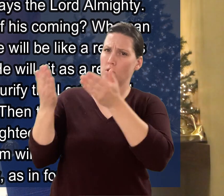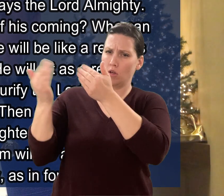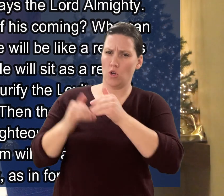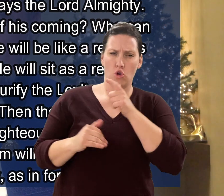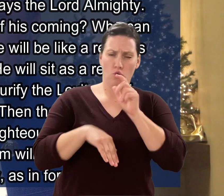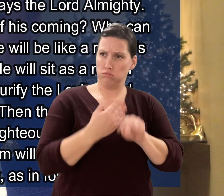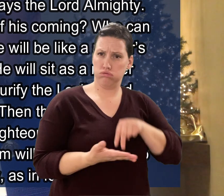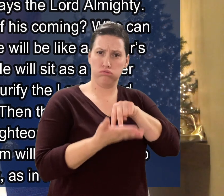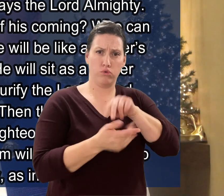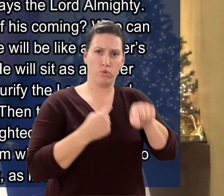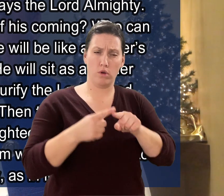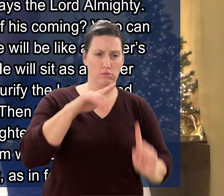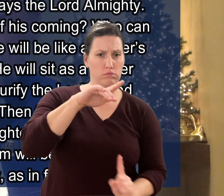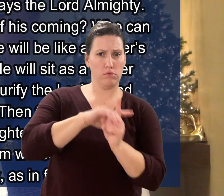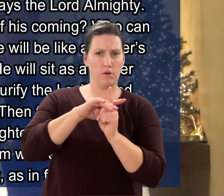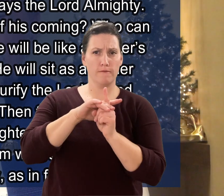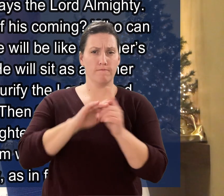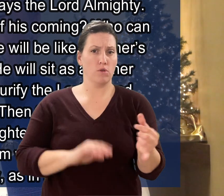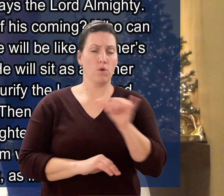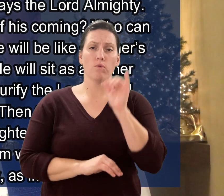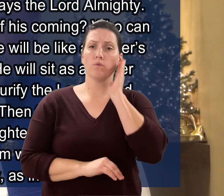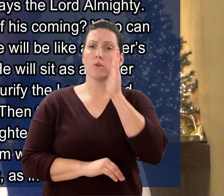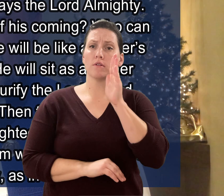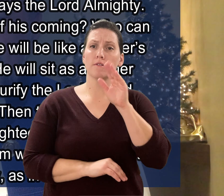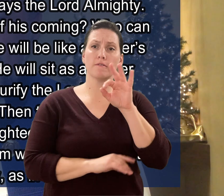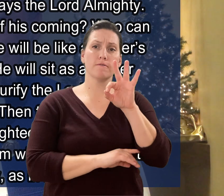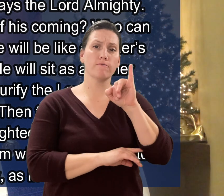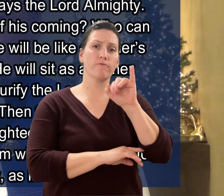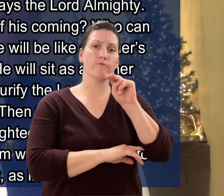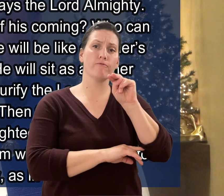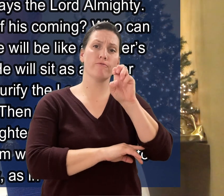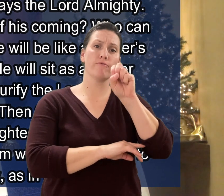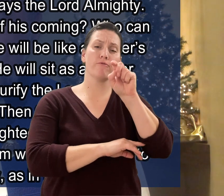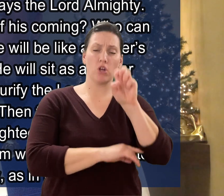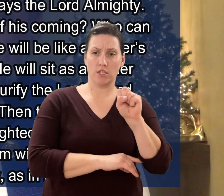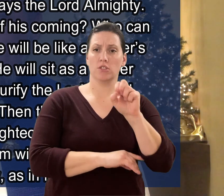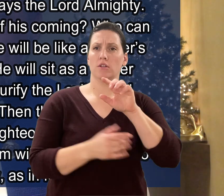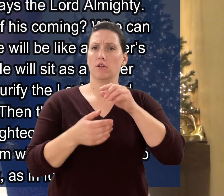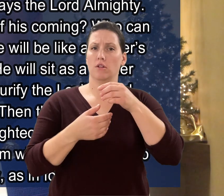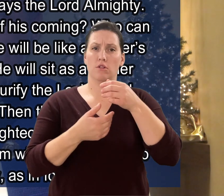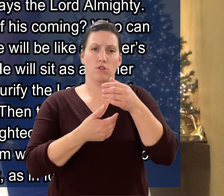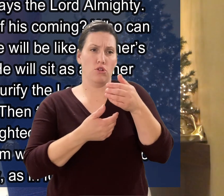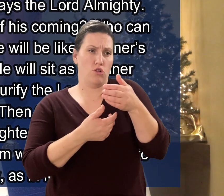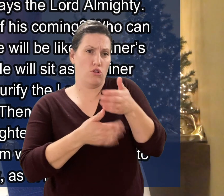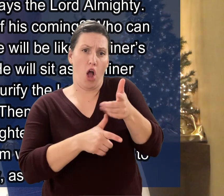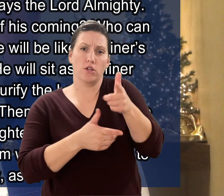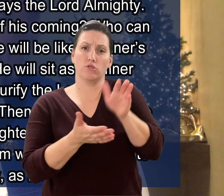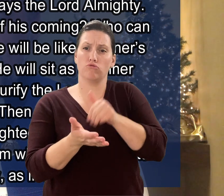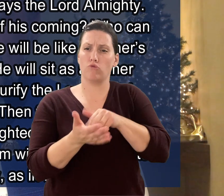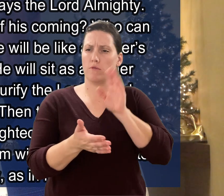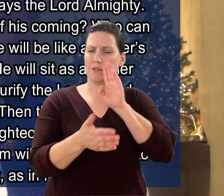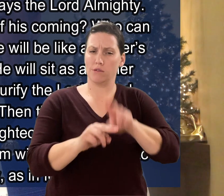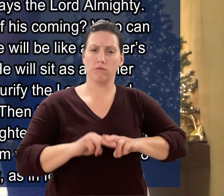stand when he appears? For he will be like a refiner's fire and a launderer's soap. He will sit as